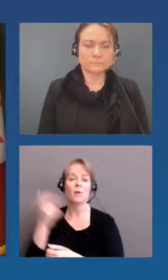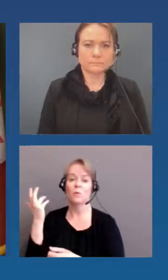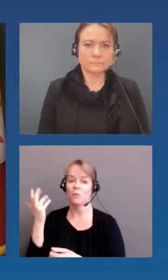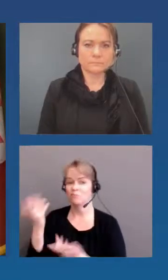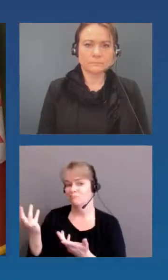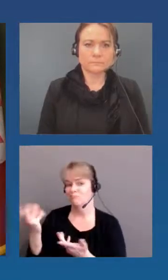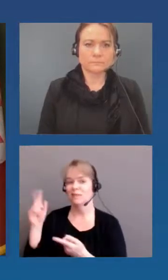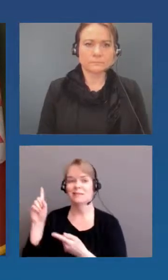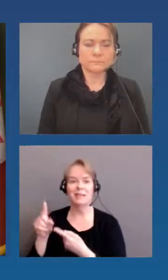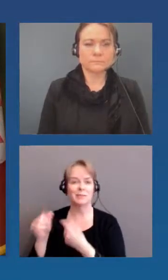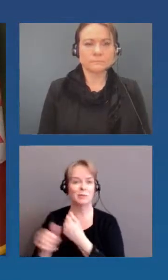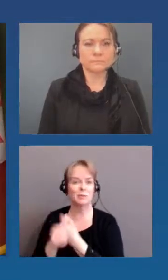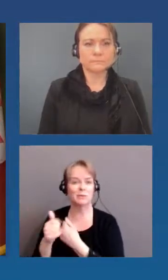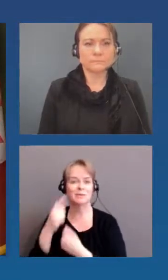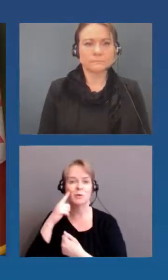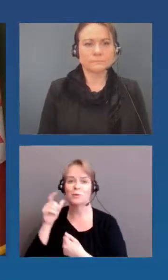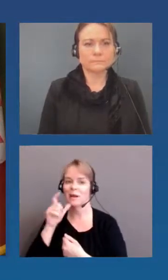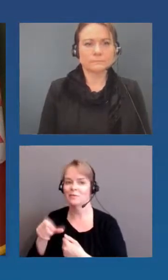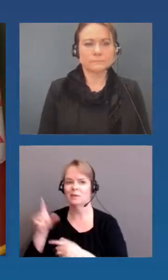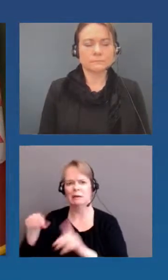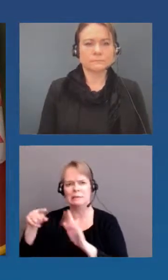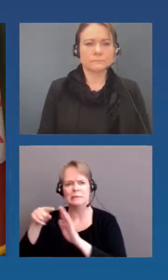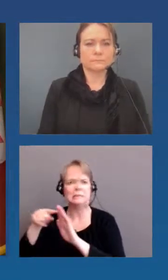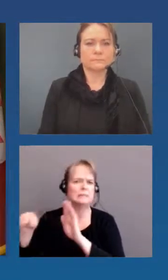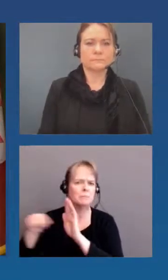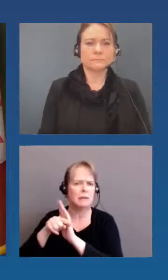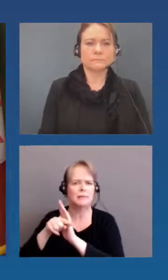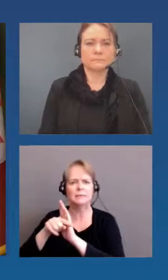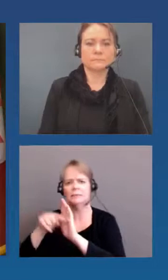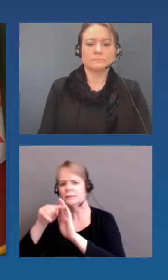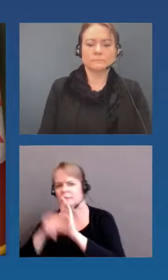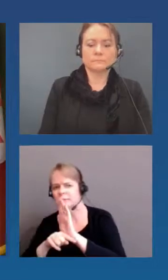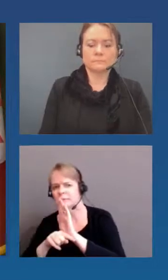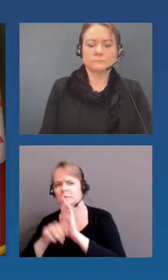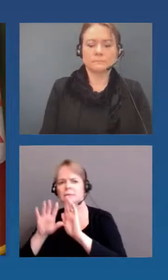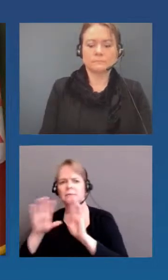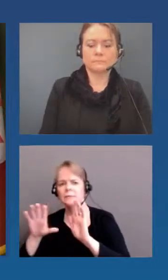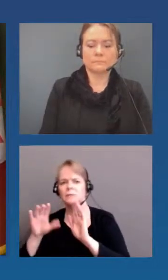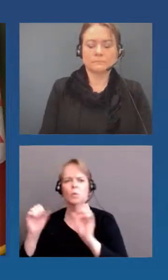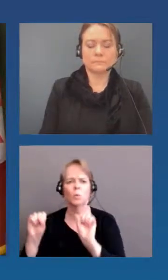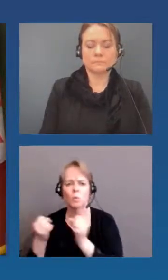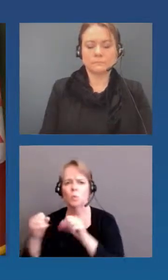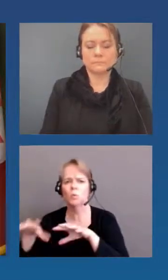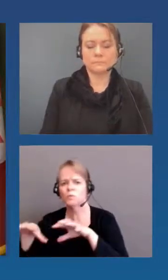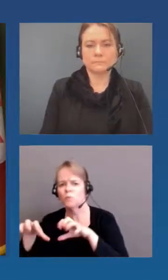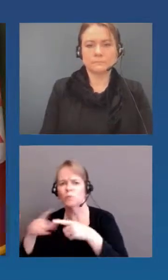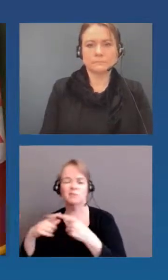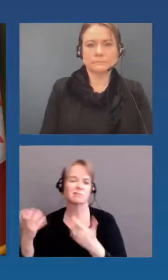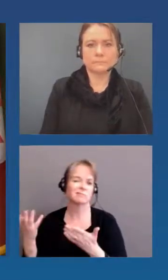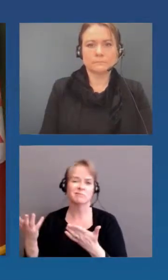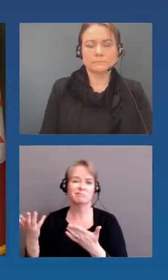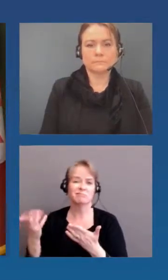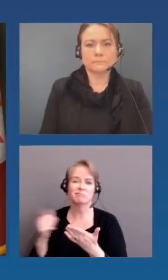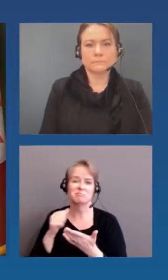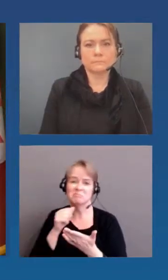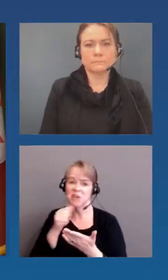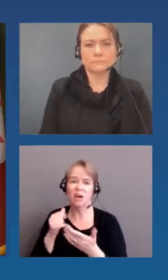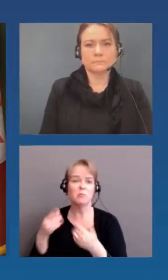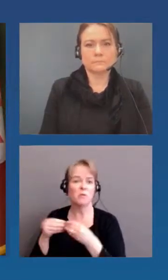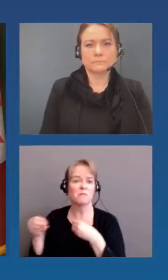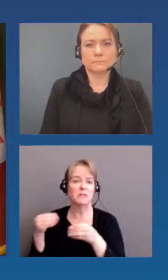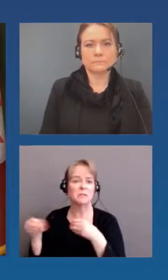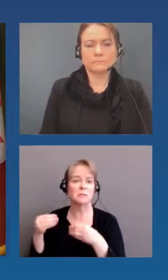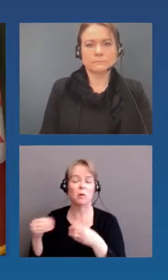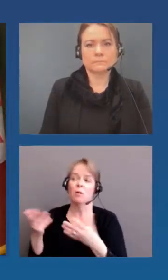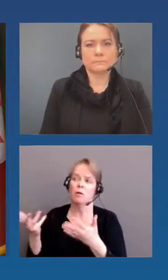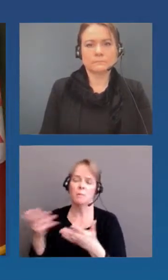the complexity that they have, are probably easier to use either in doctors' offices or pharmacies. and that'll